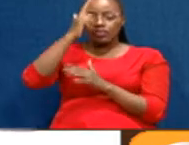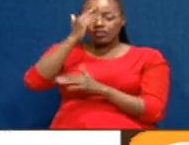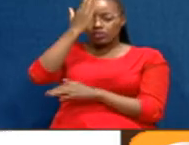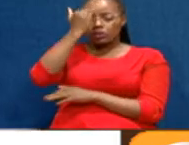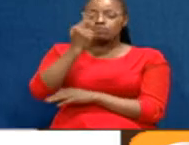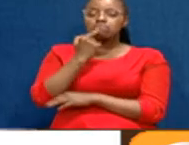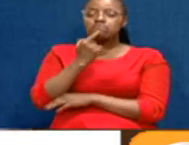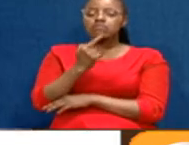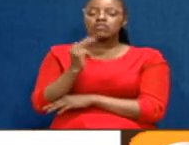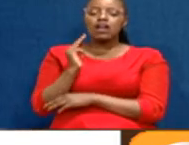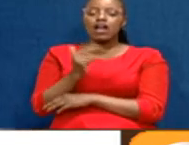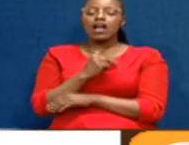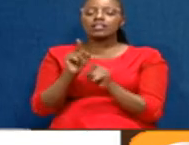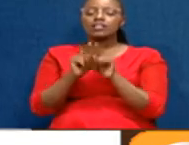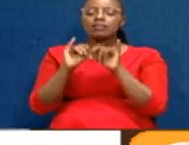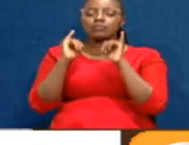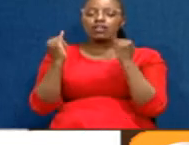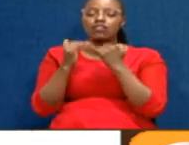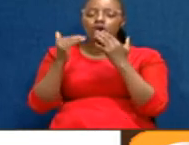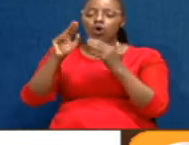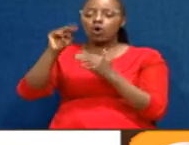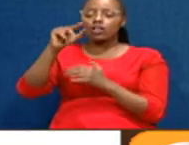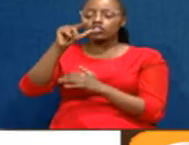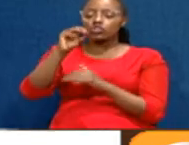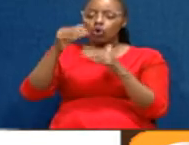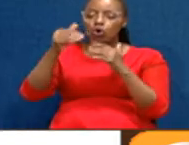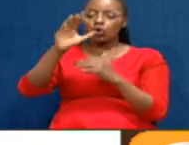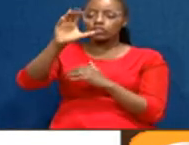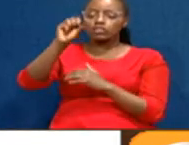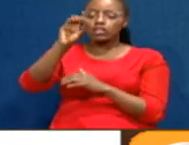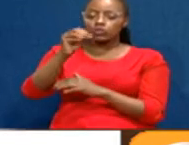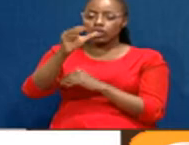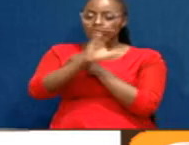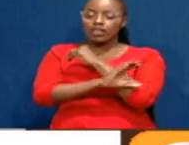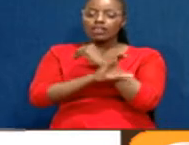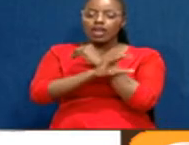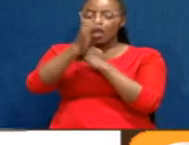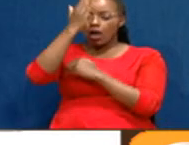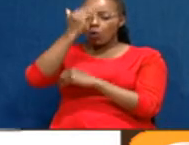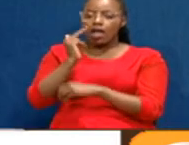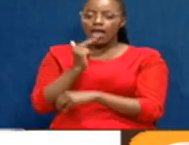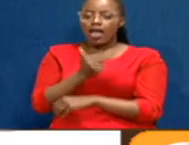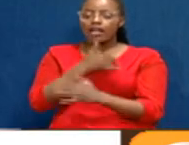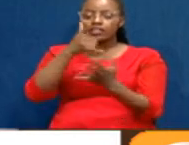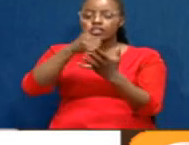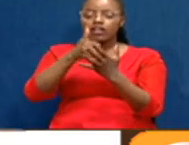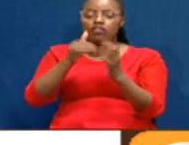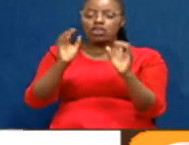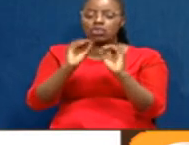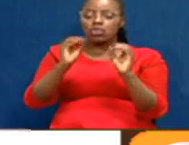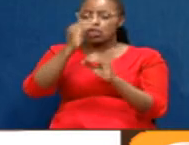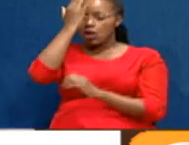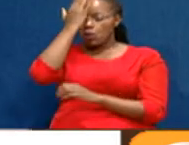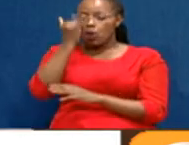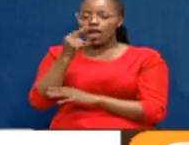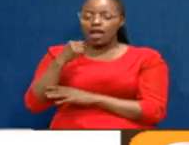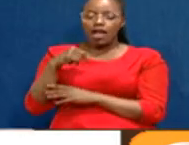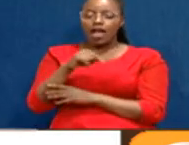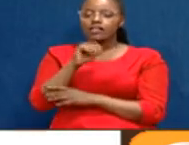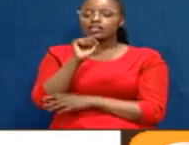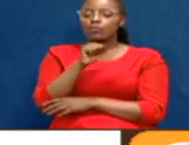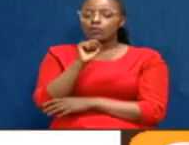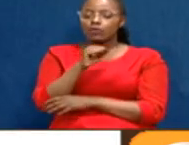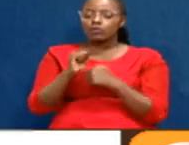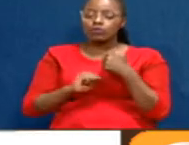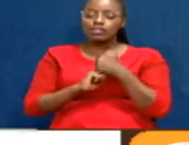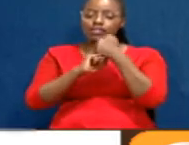saying as an institution or NGO CSOs in this country. Why can't we be involved so that we